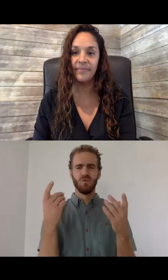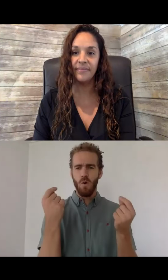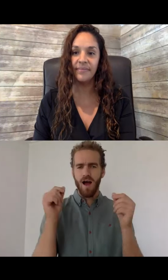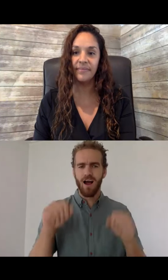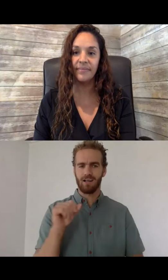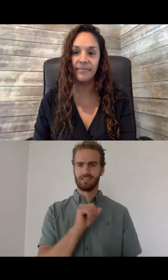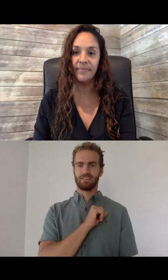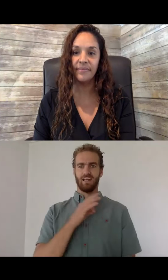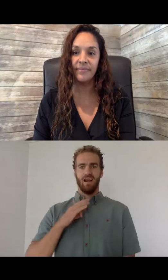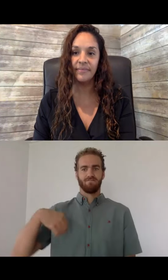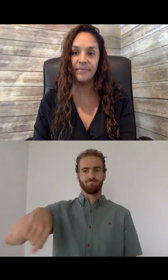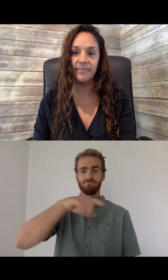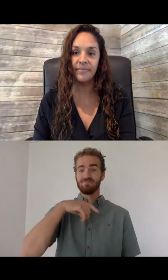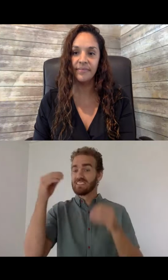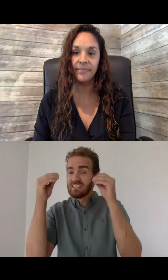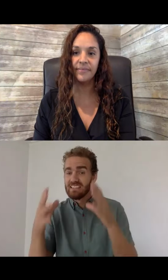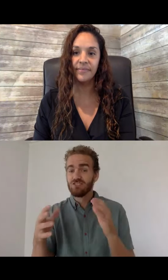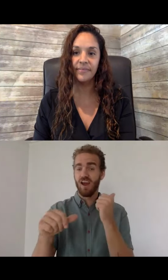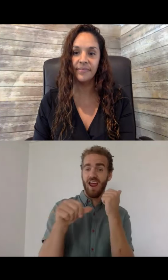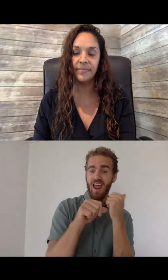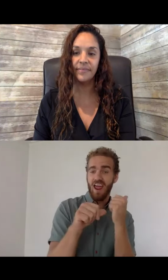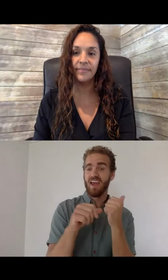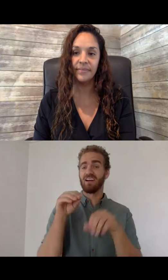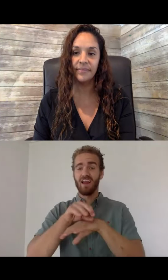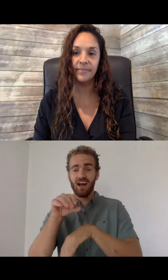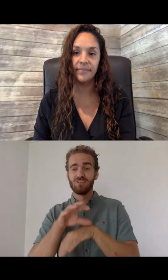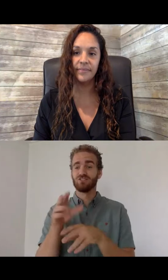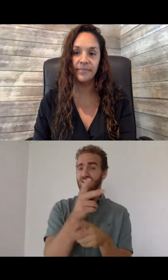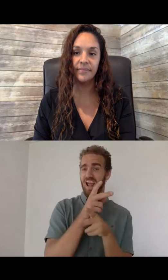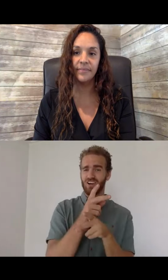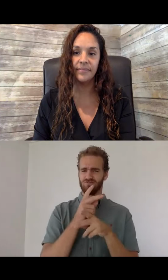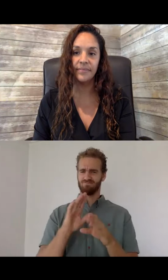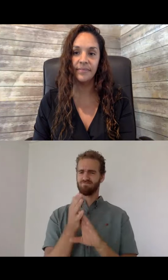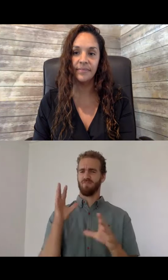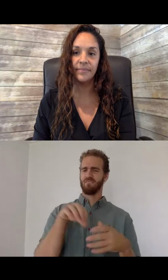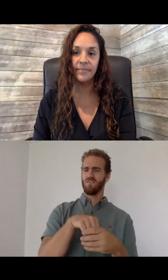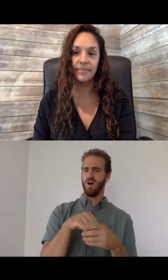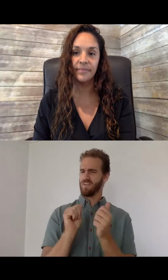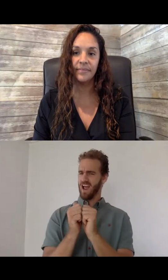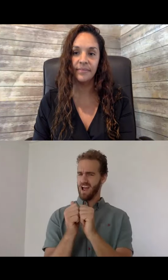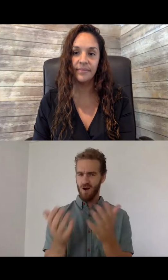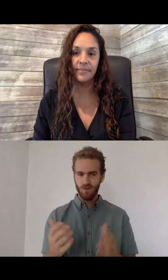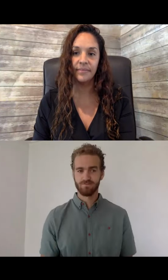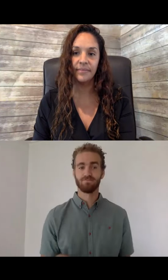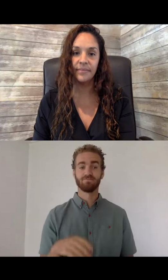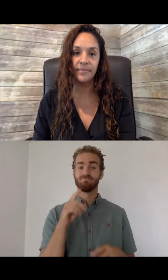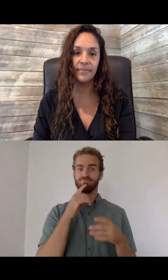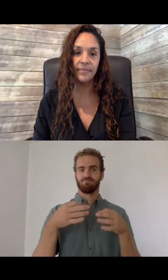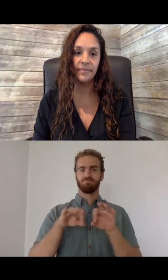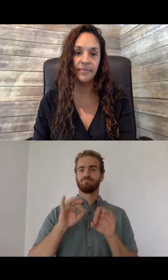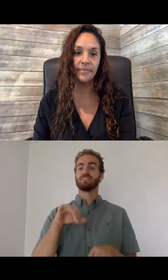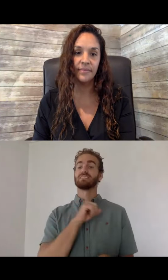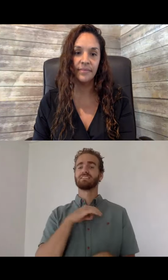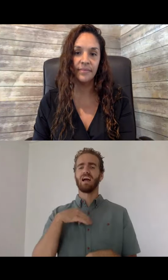For being culturally inclusive, what can staff members do? Teachers, aides, counselors, dorm counselors, how can they be